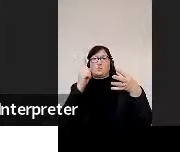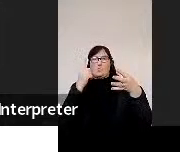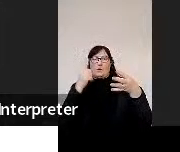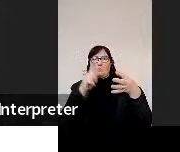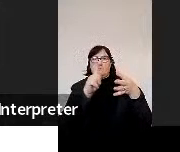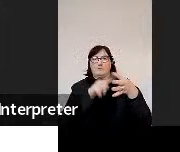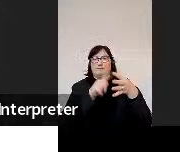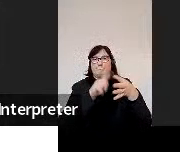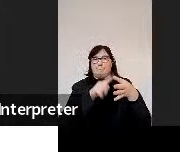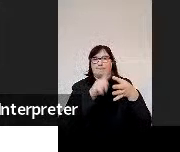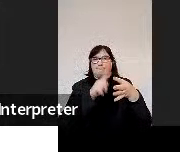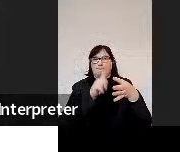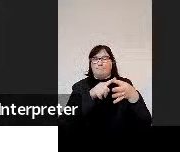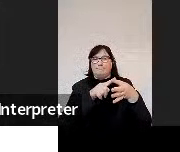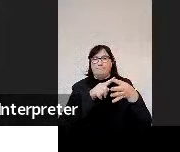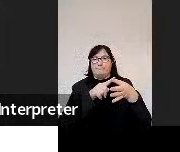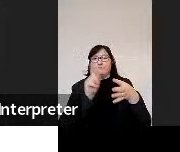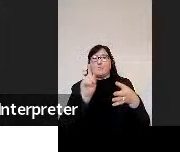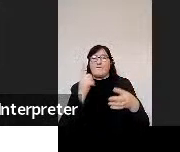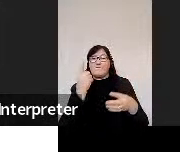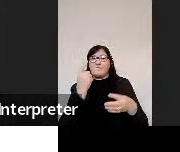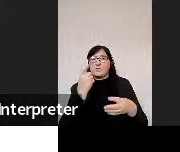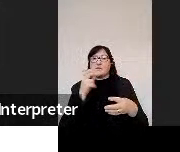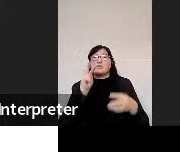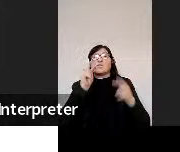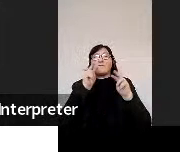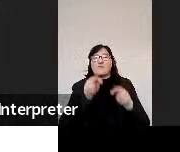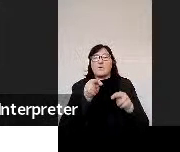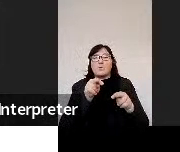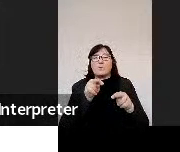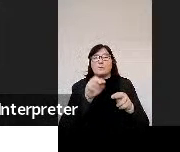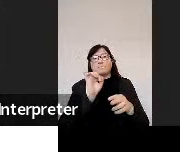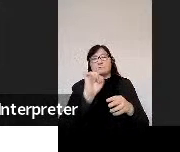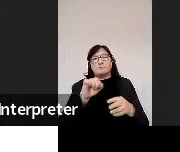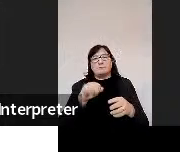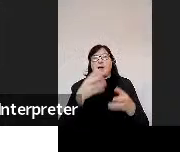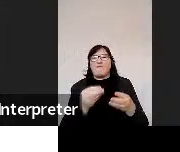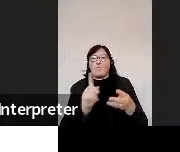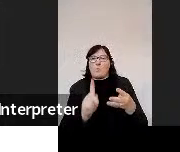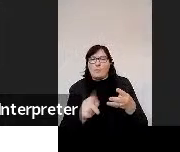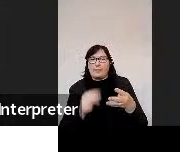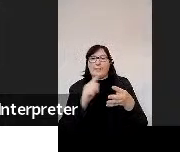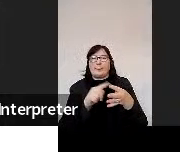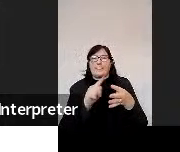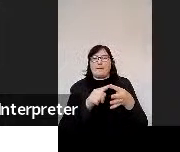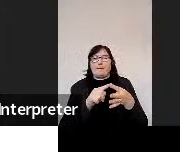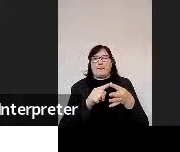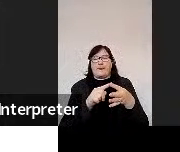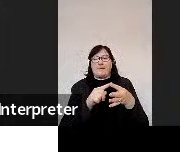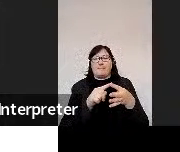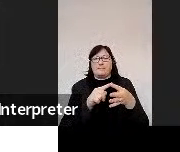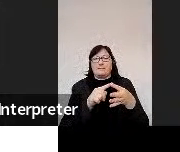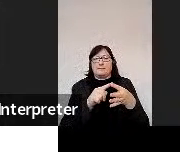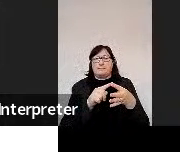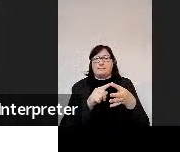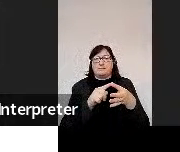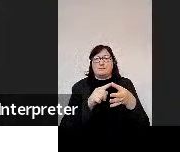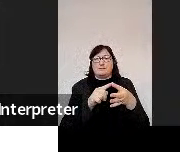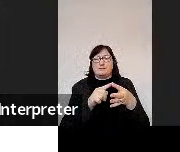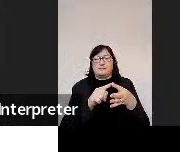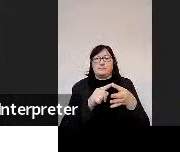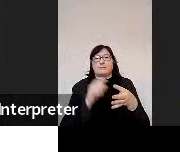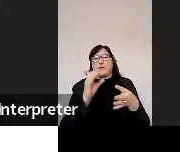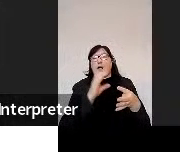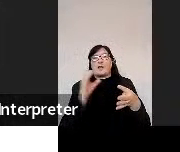is View Customs Product Information. The second role is, so the first role is View Customs Product Information.